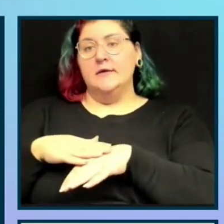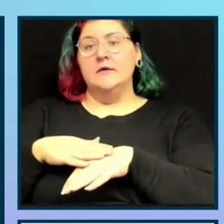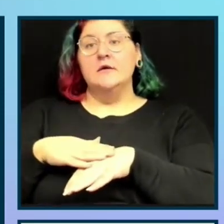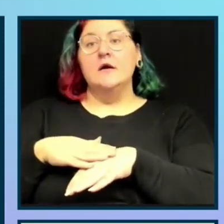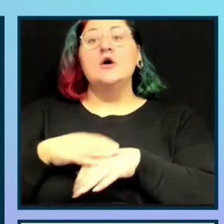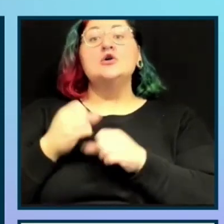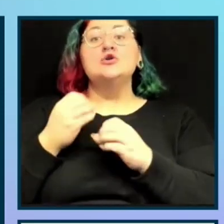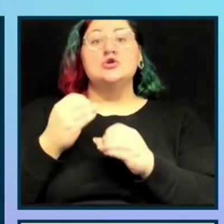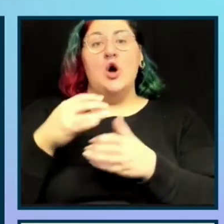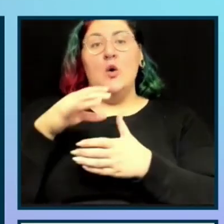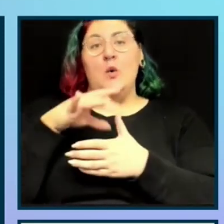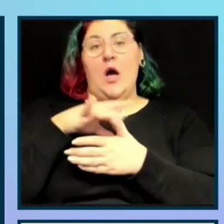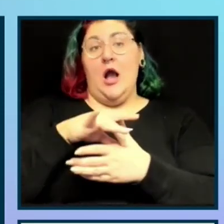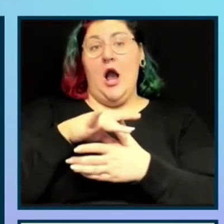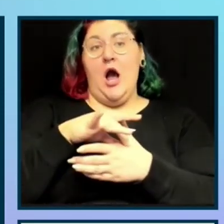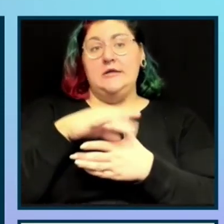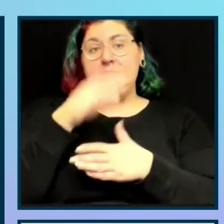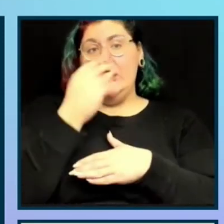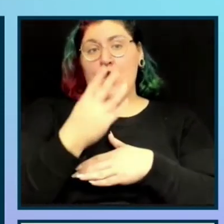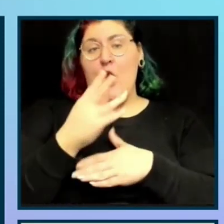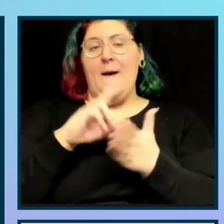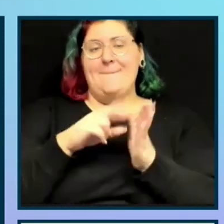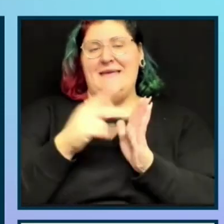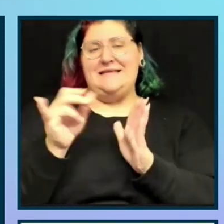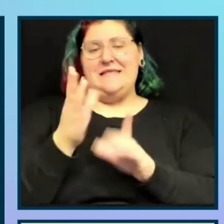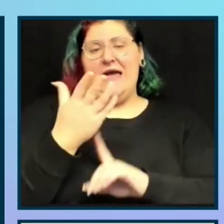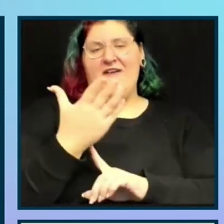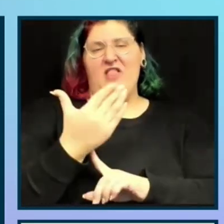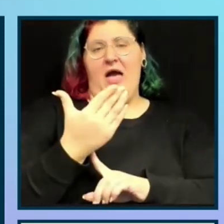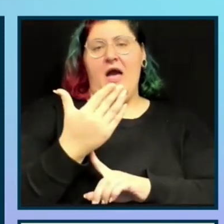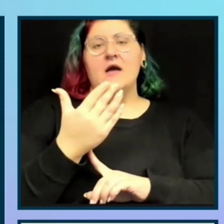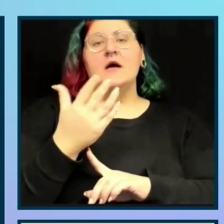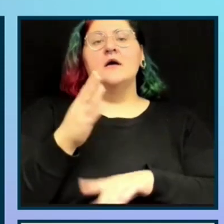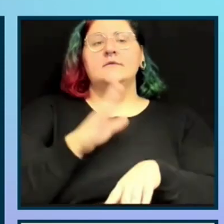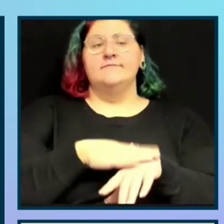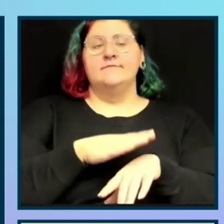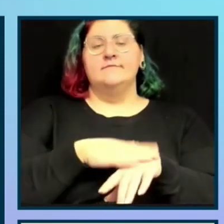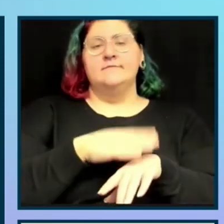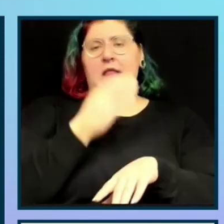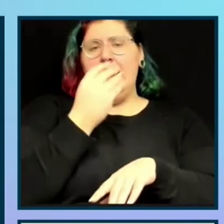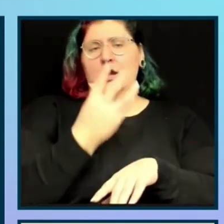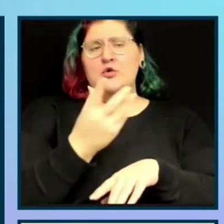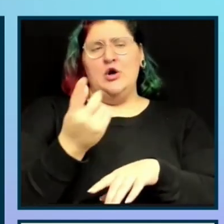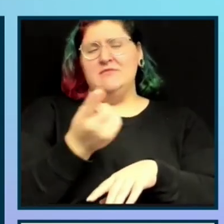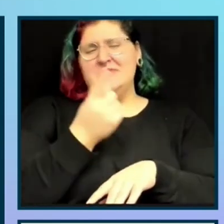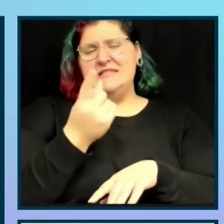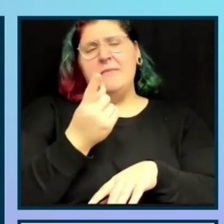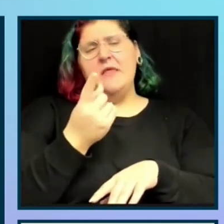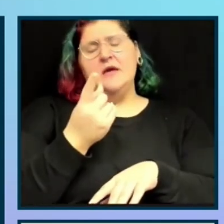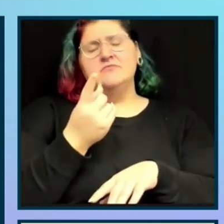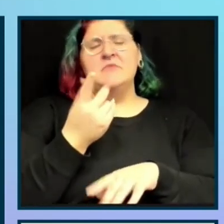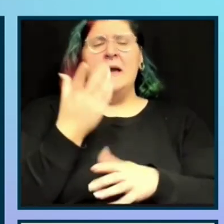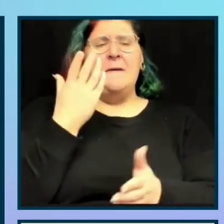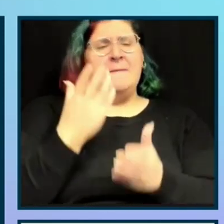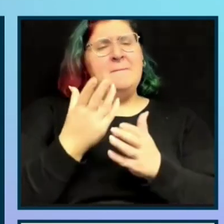user may find difficult or disturbing to engage with. And trigger warnings are specific statements